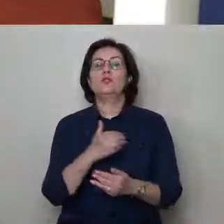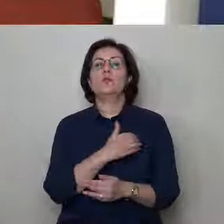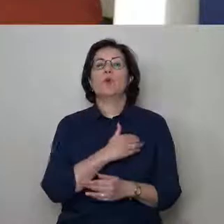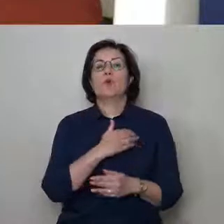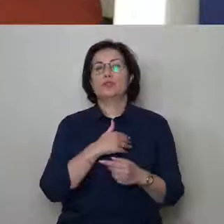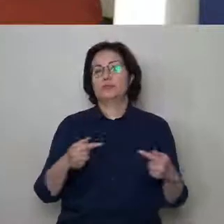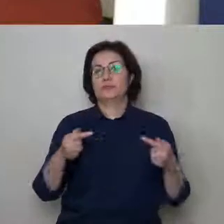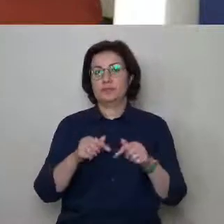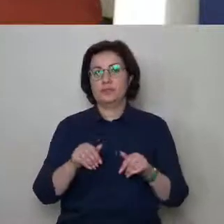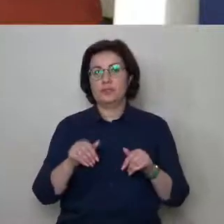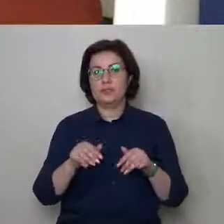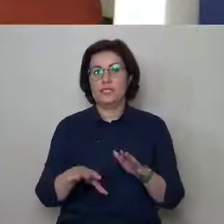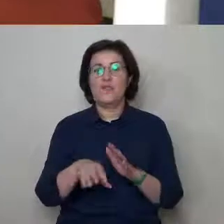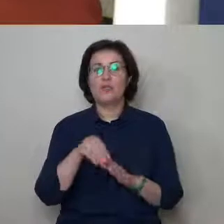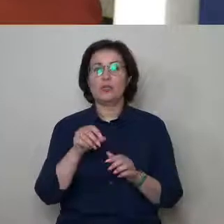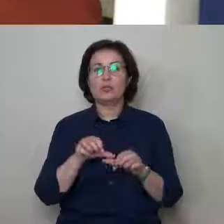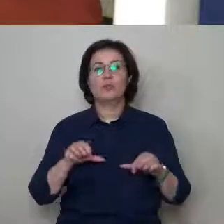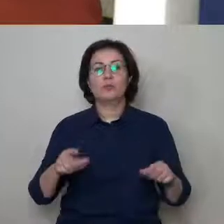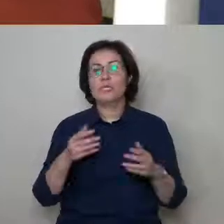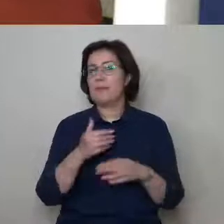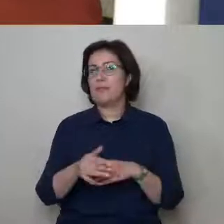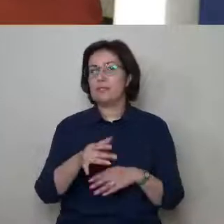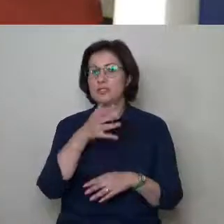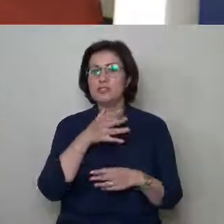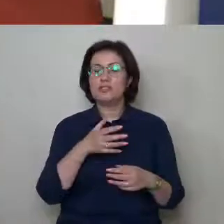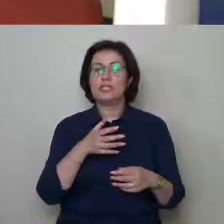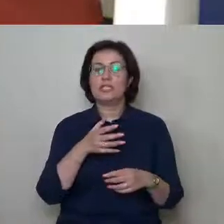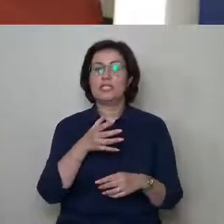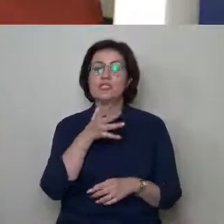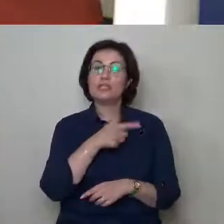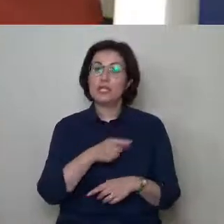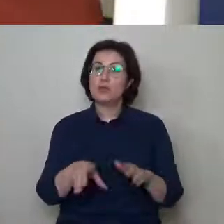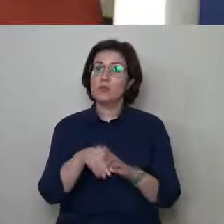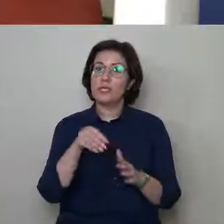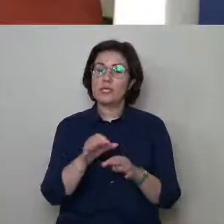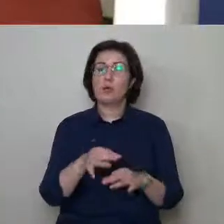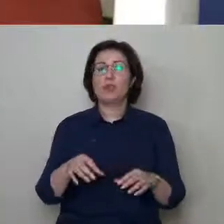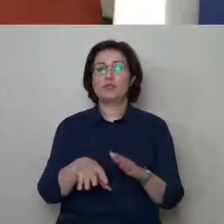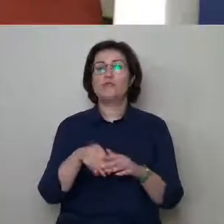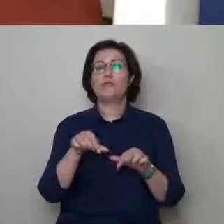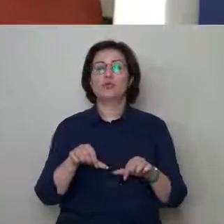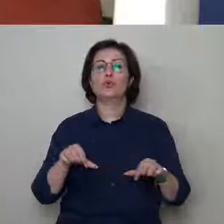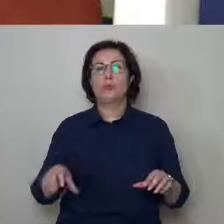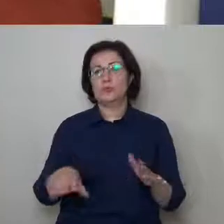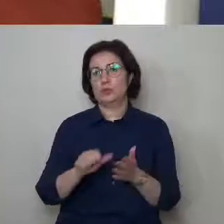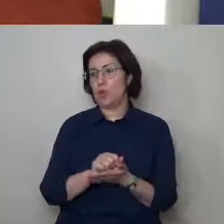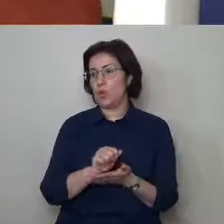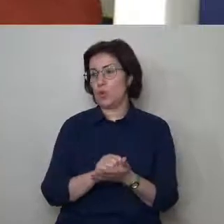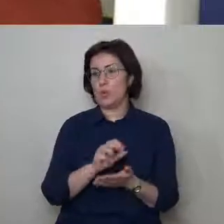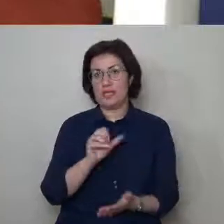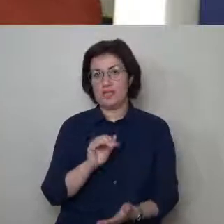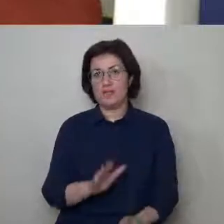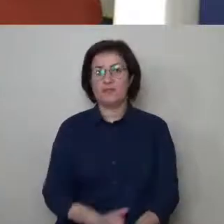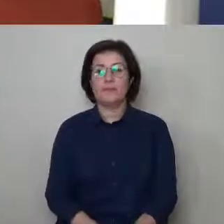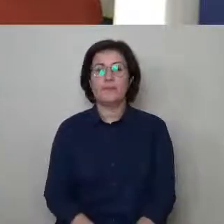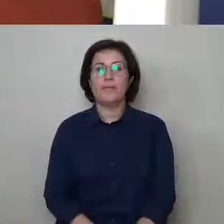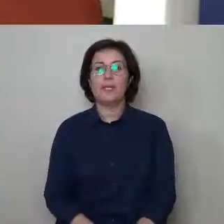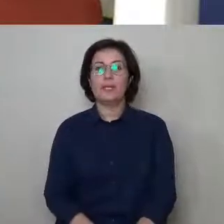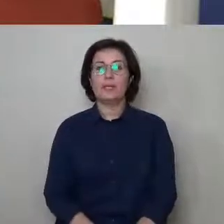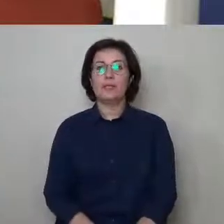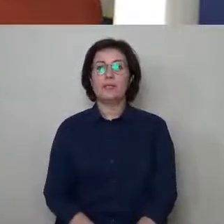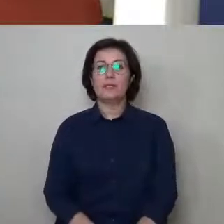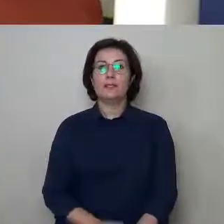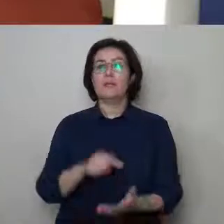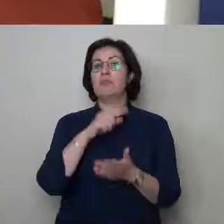appeal any decisions of the city commission, so that's going to be no later than the day the